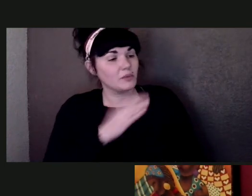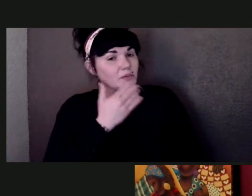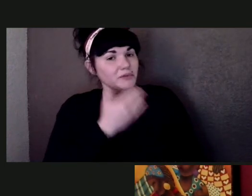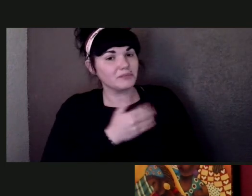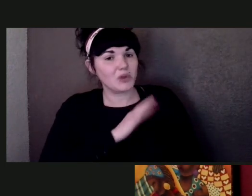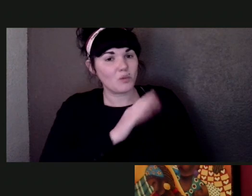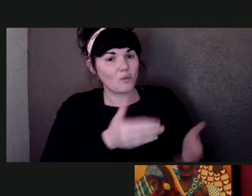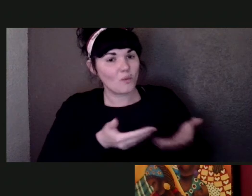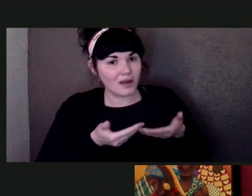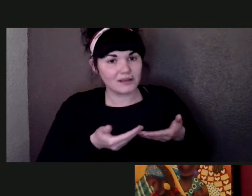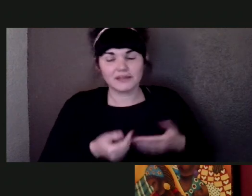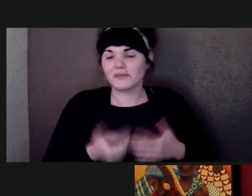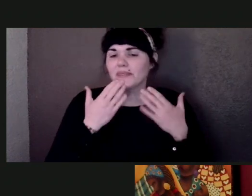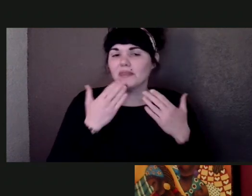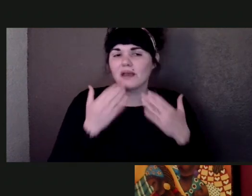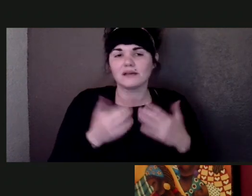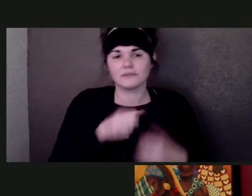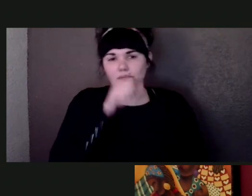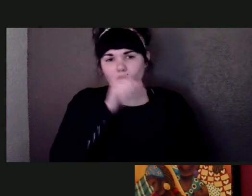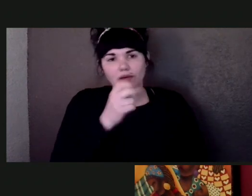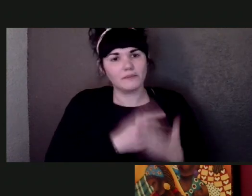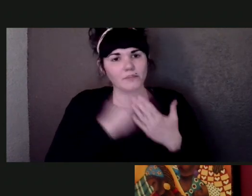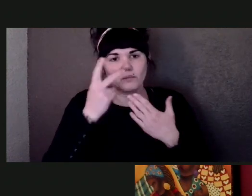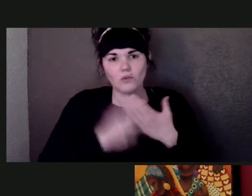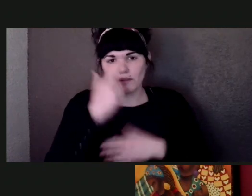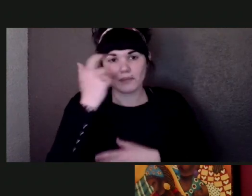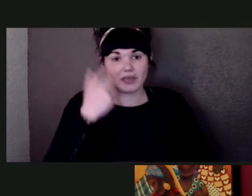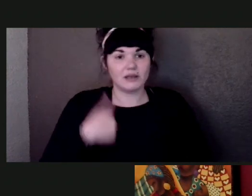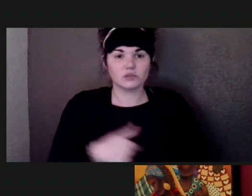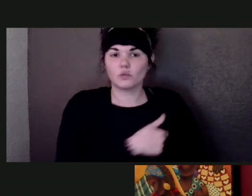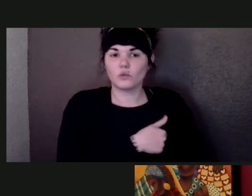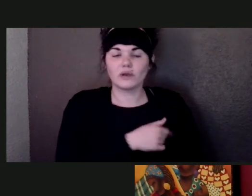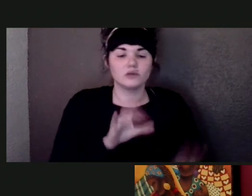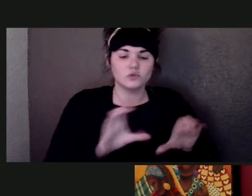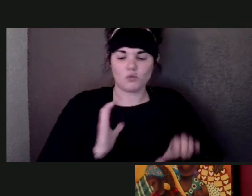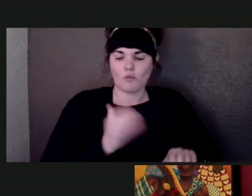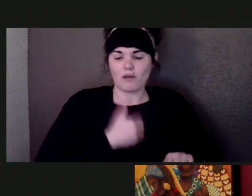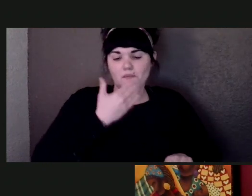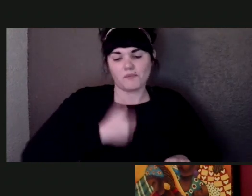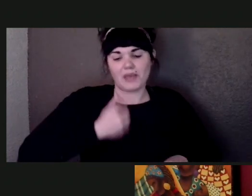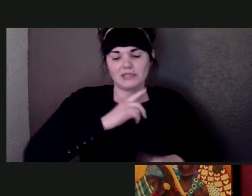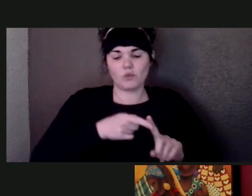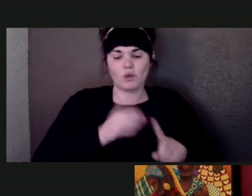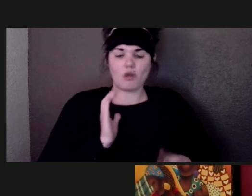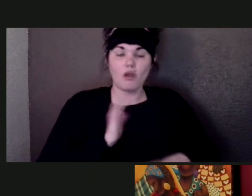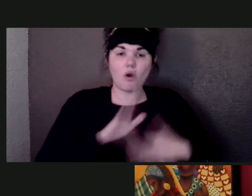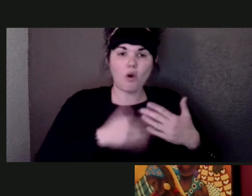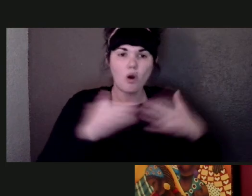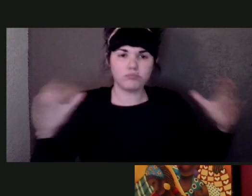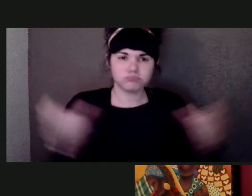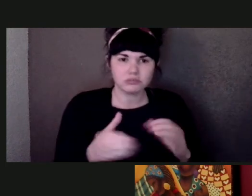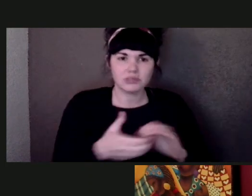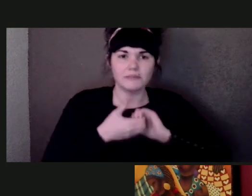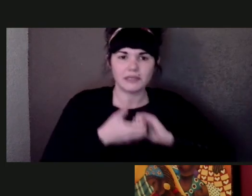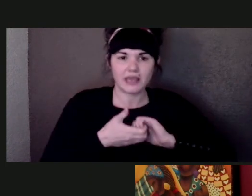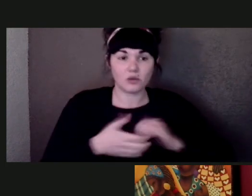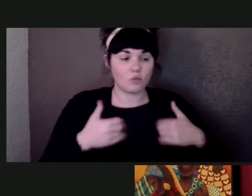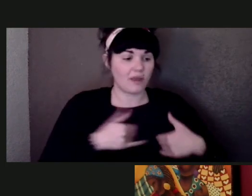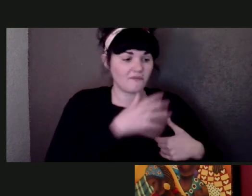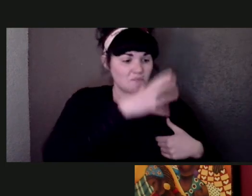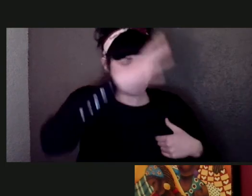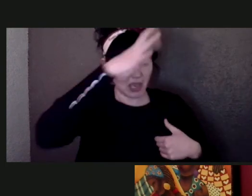best when we come together. Um, we have parents, we have, uh, concerned people, we have the medical field. This coalition